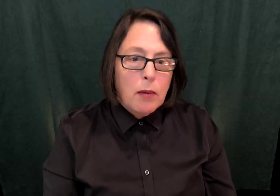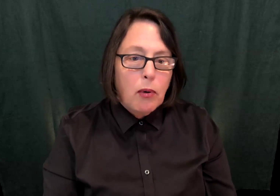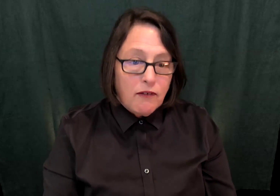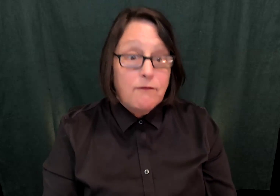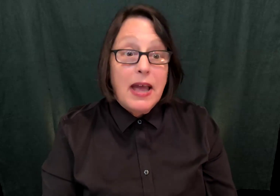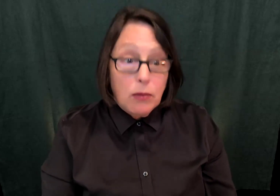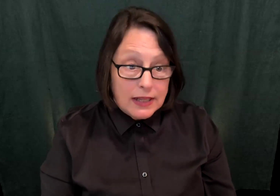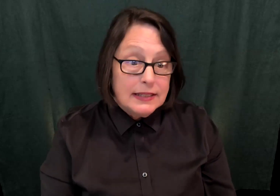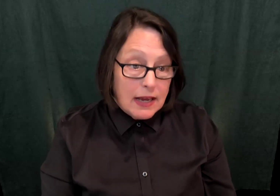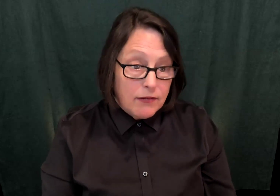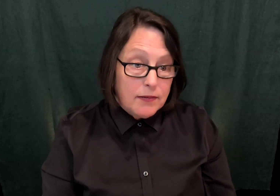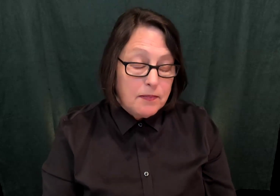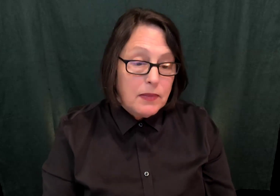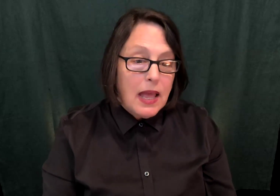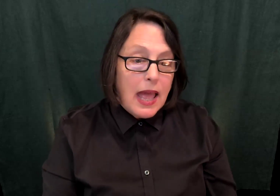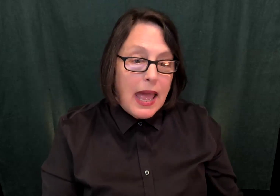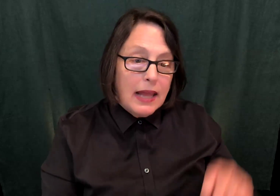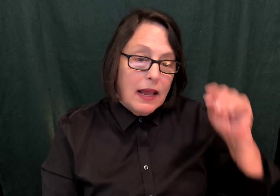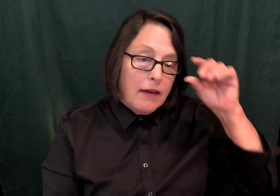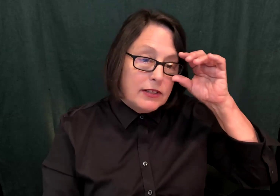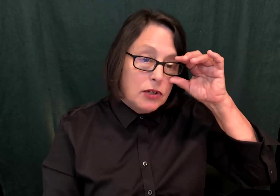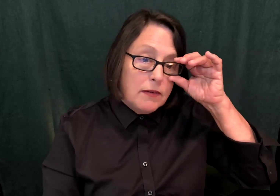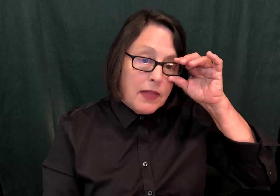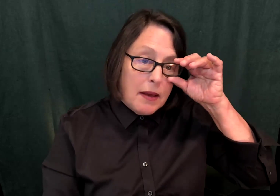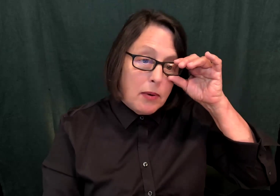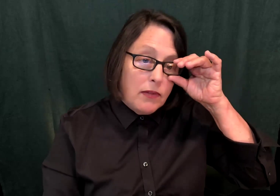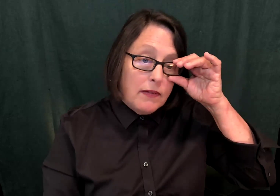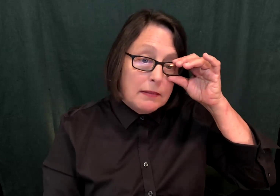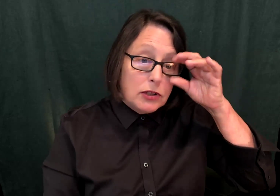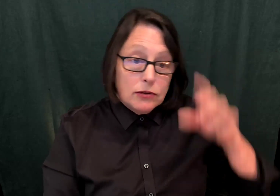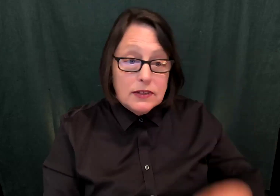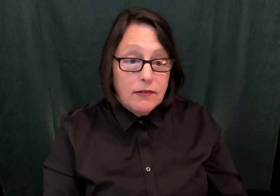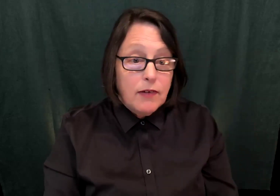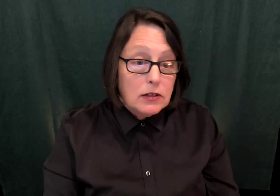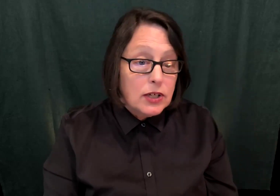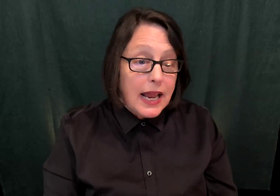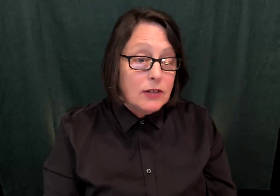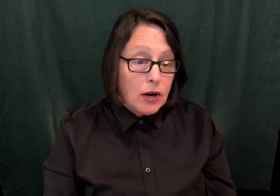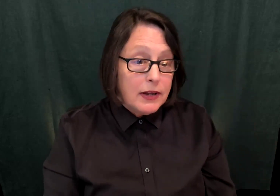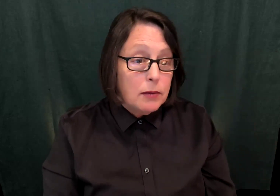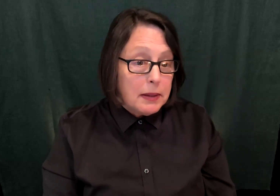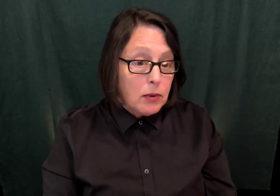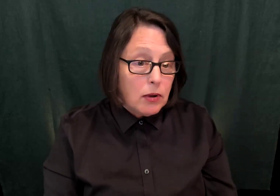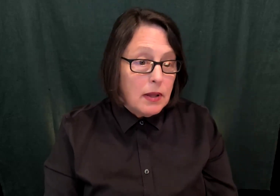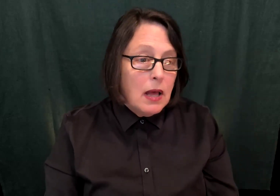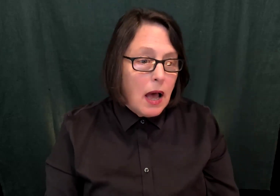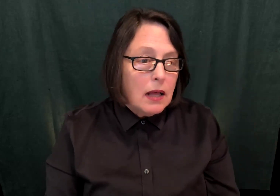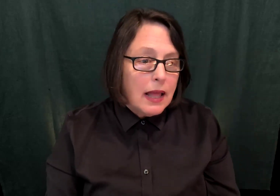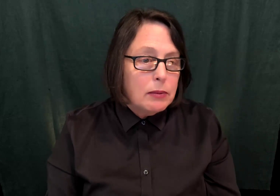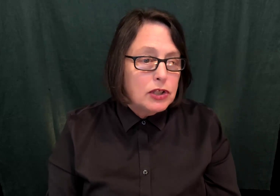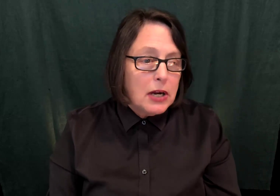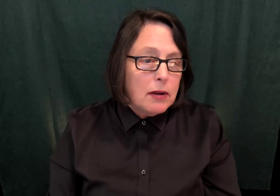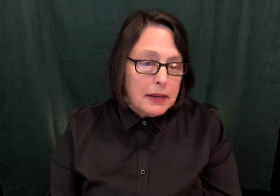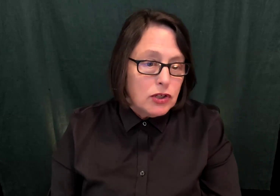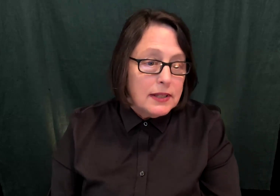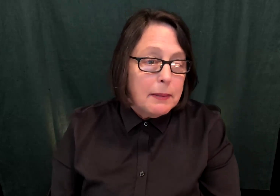is more profoundly deaf. And of the 2 of them, both of them choose to function as hard of hearing people.